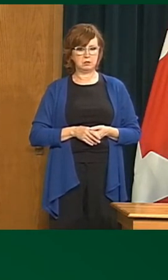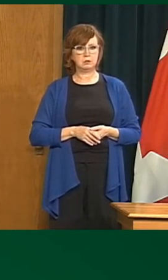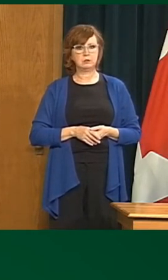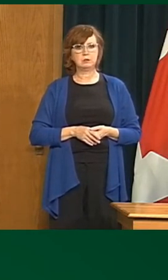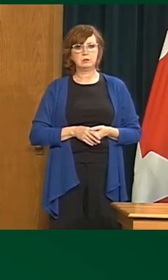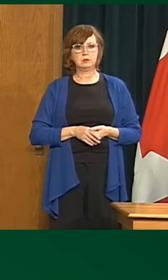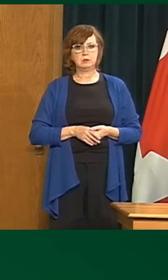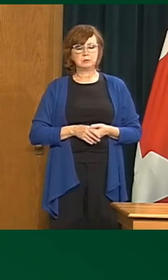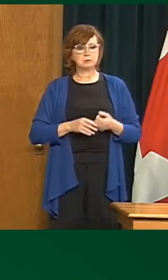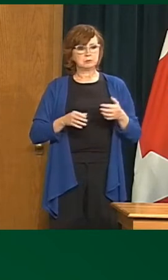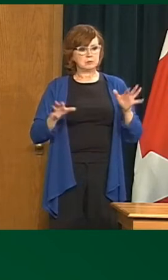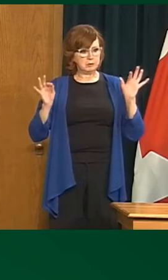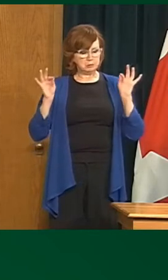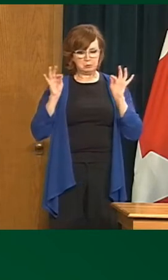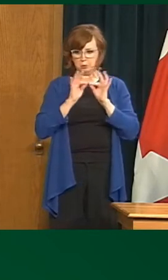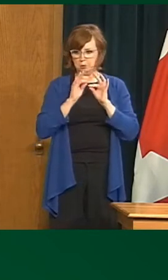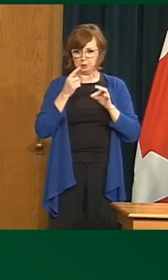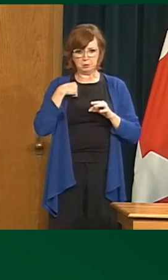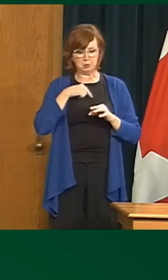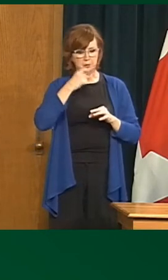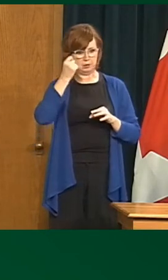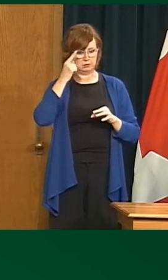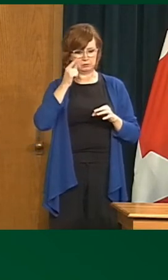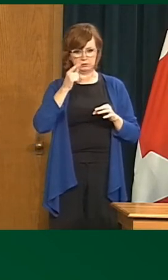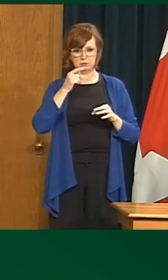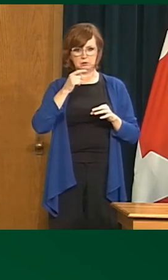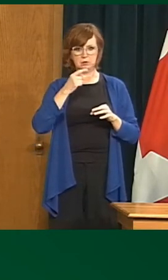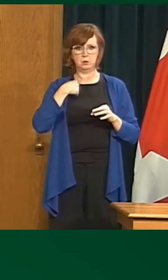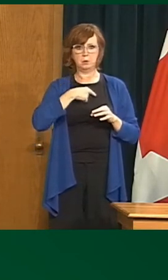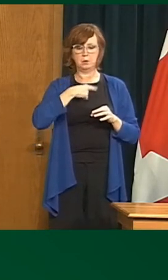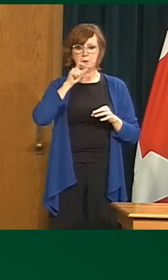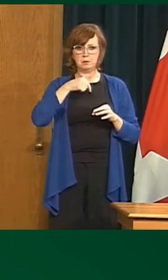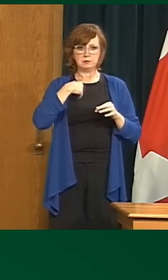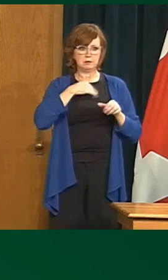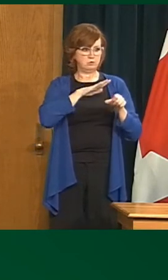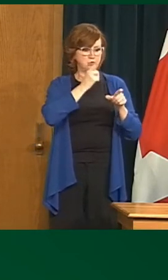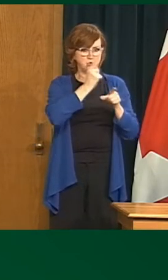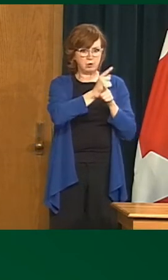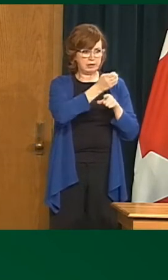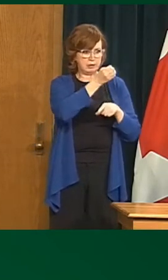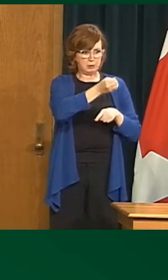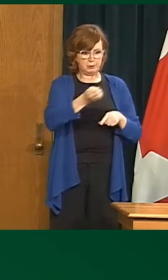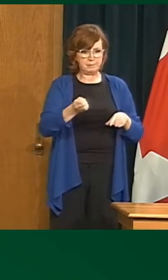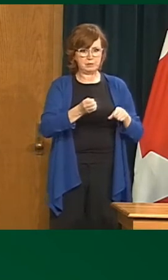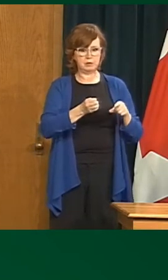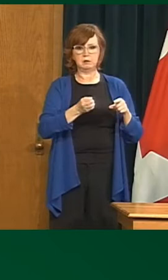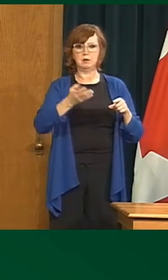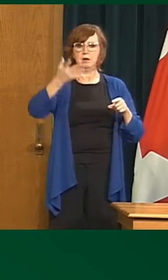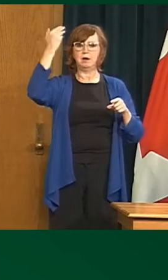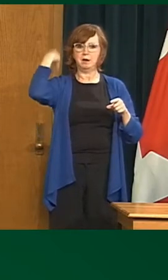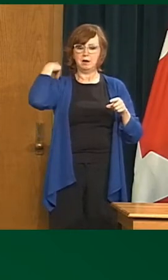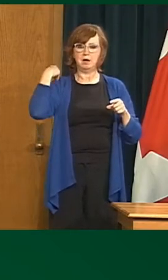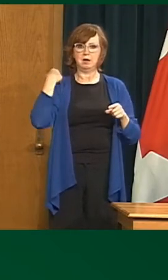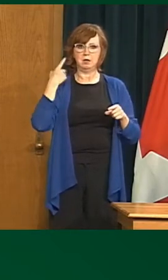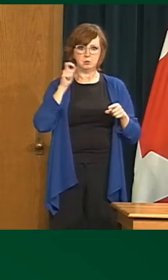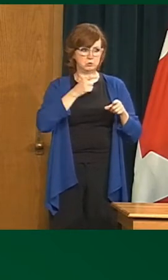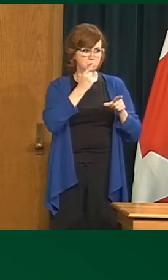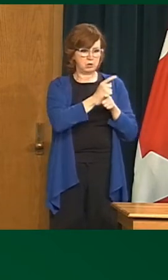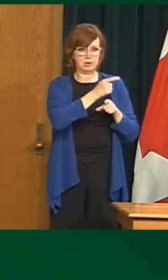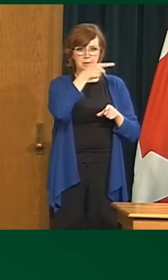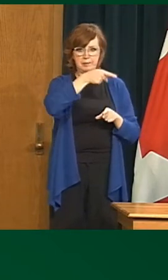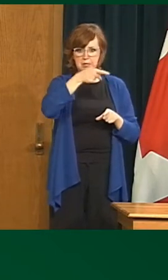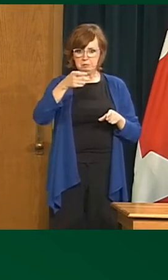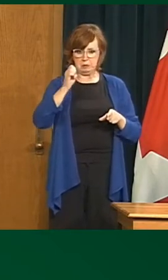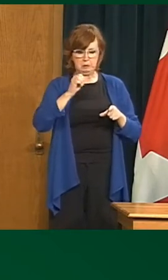this pandemic. We had many discussions about access to PPE equipment, for example, and then working with the federal government